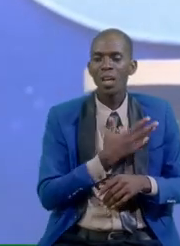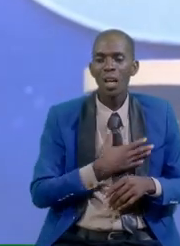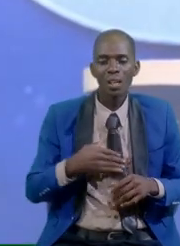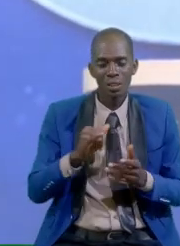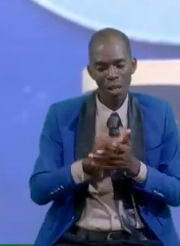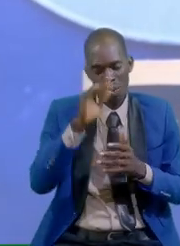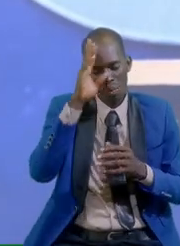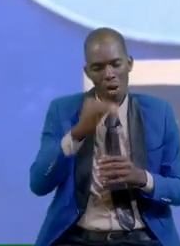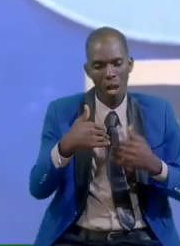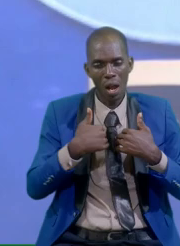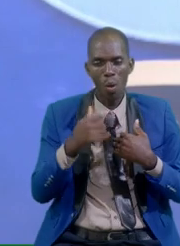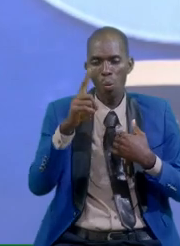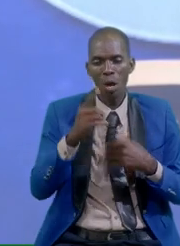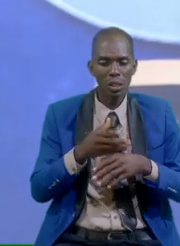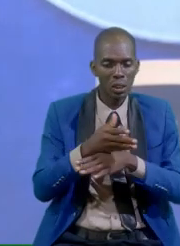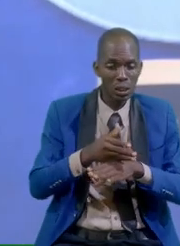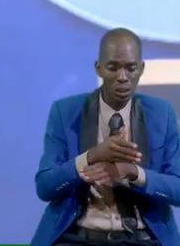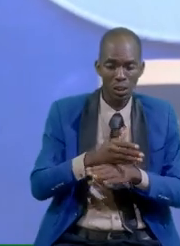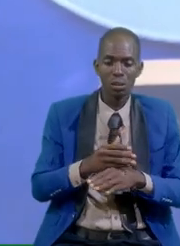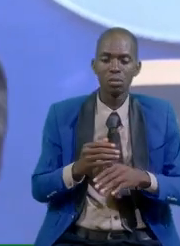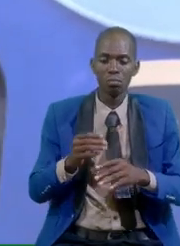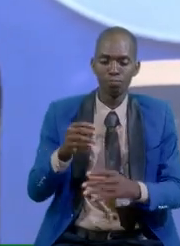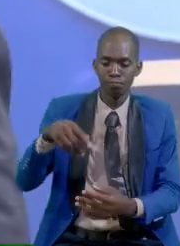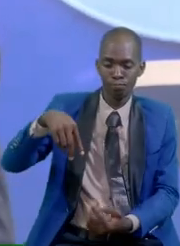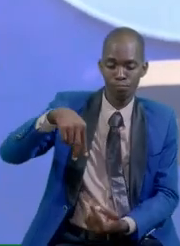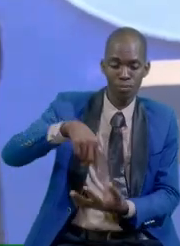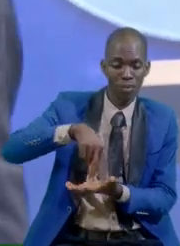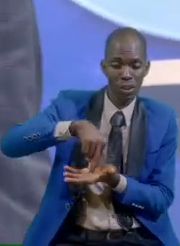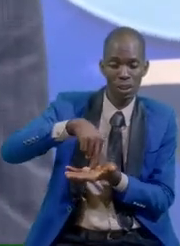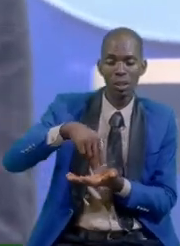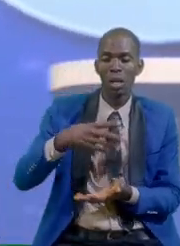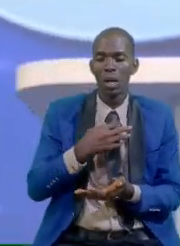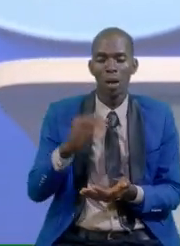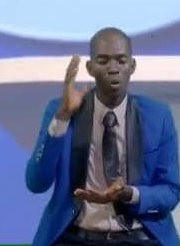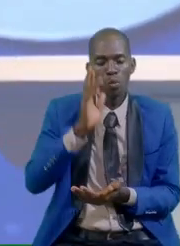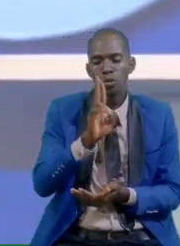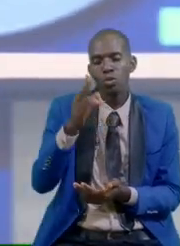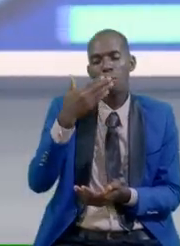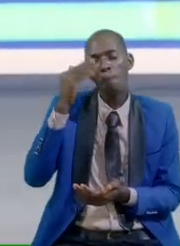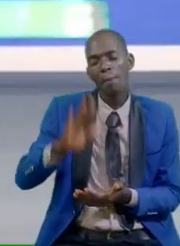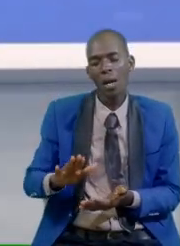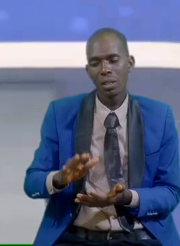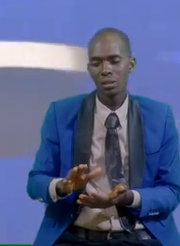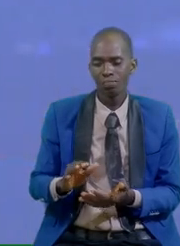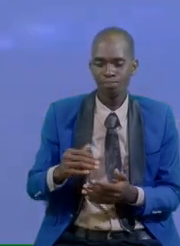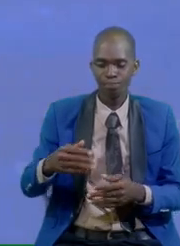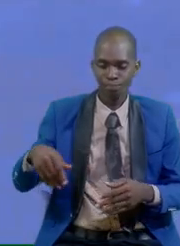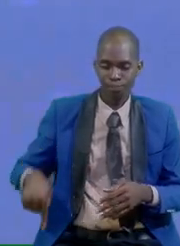and he'll wind that rubber leg on the stick. And then we